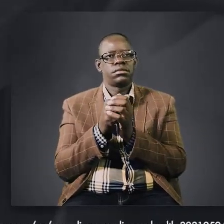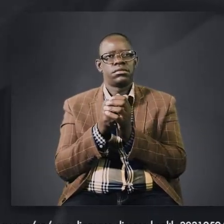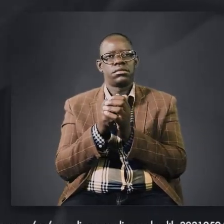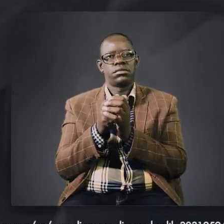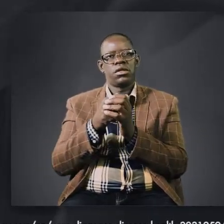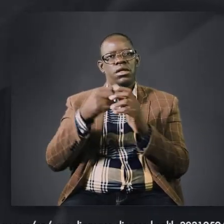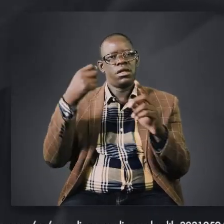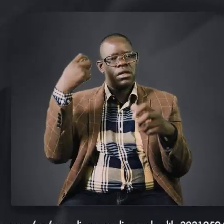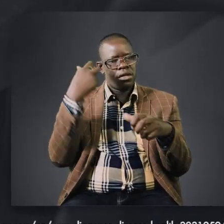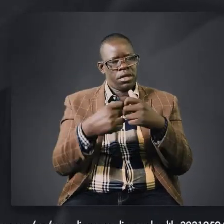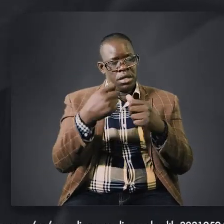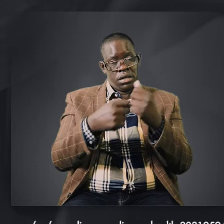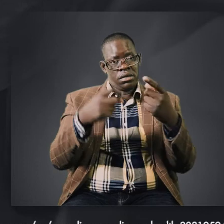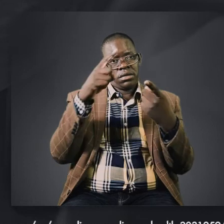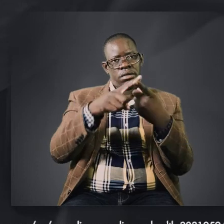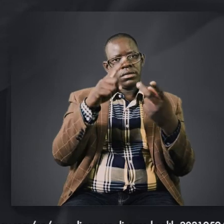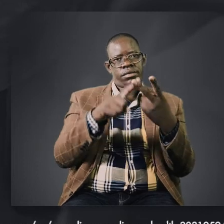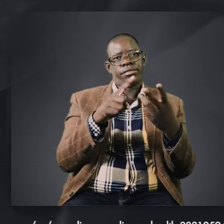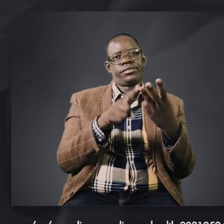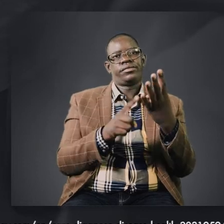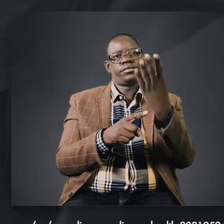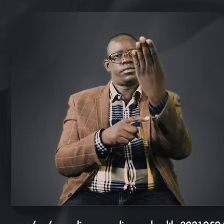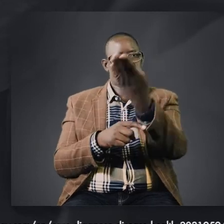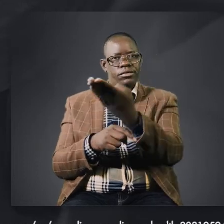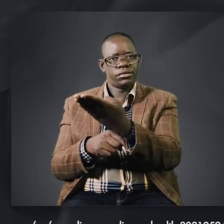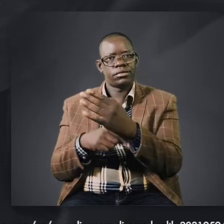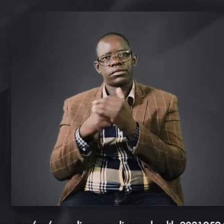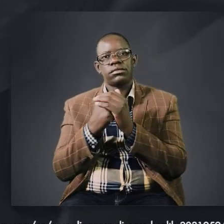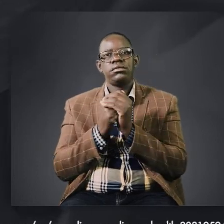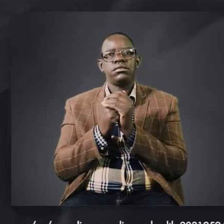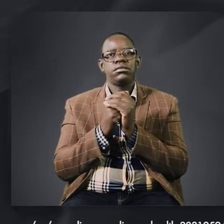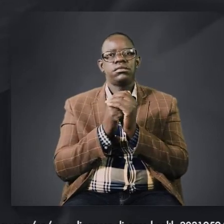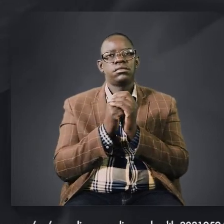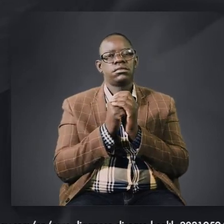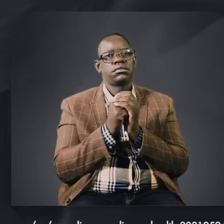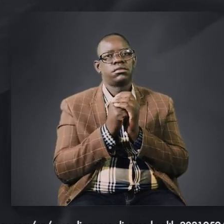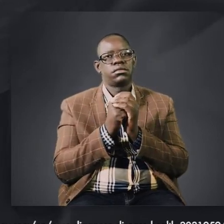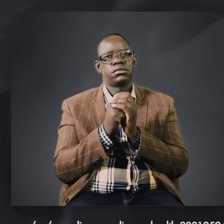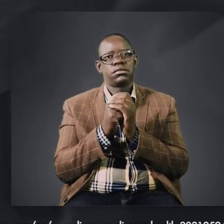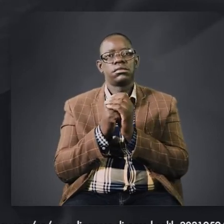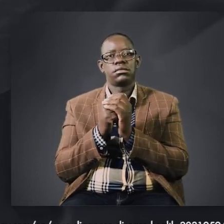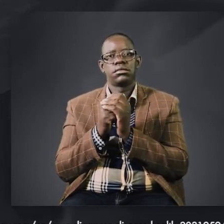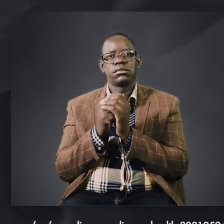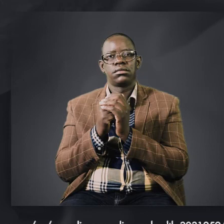The factors that affect health are disease, water, hygiene, nutrition, poverty, and